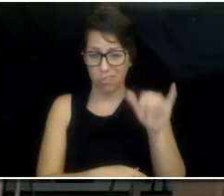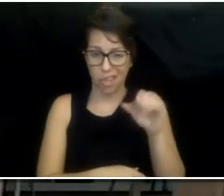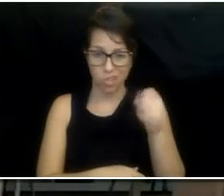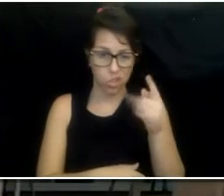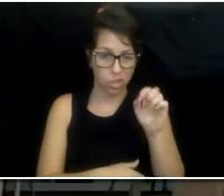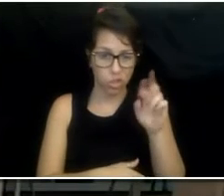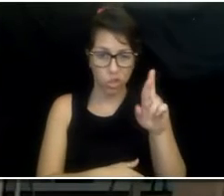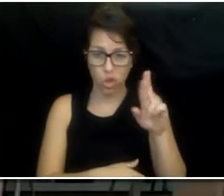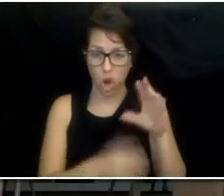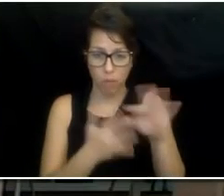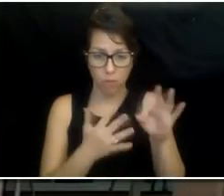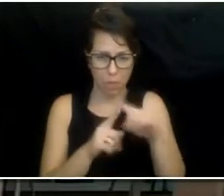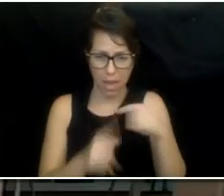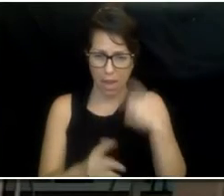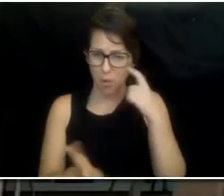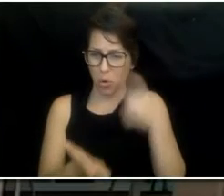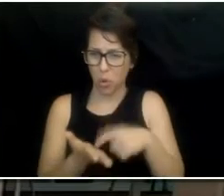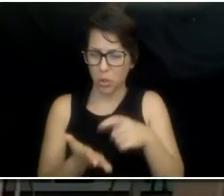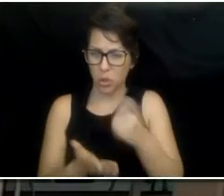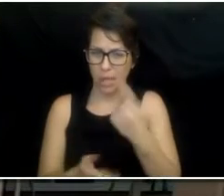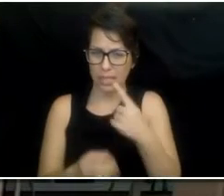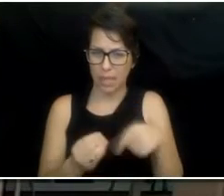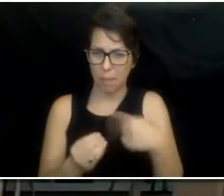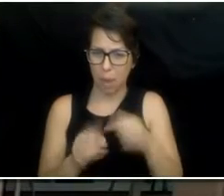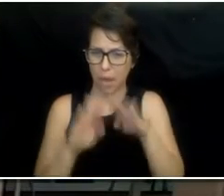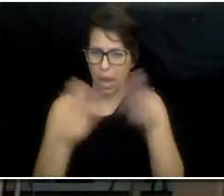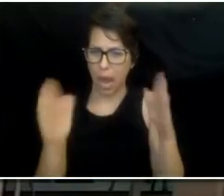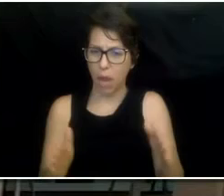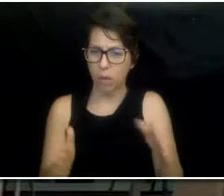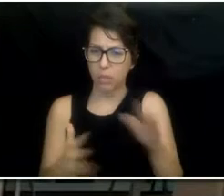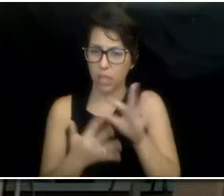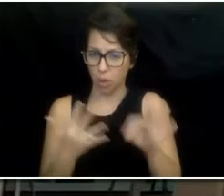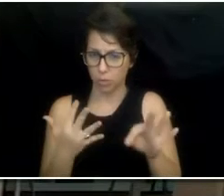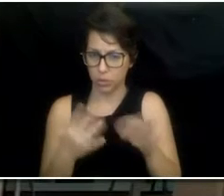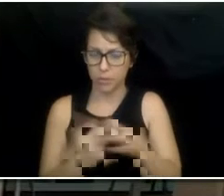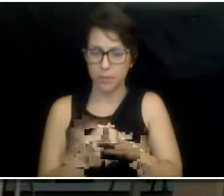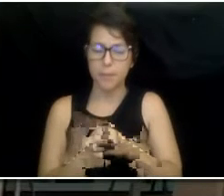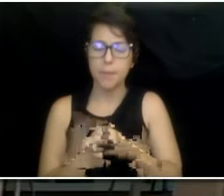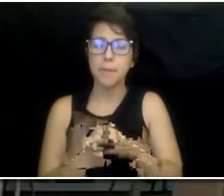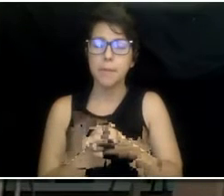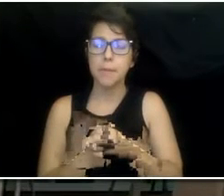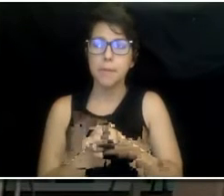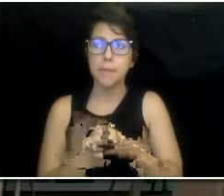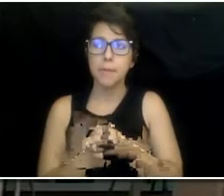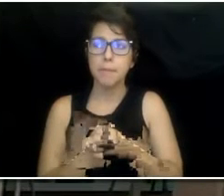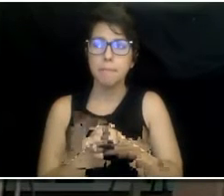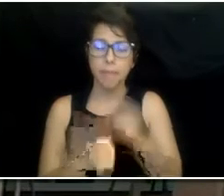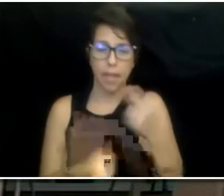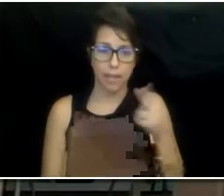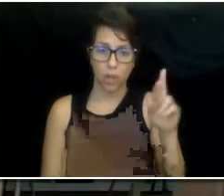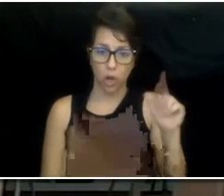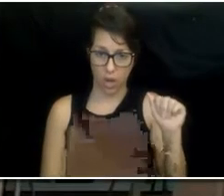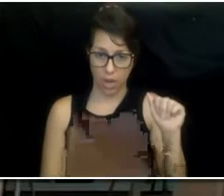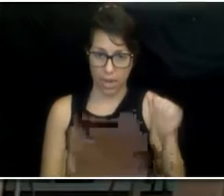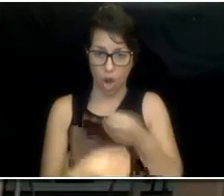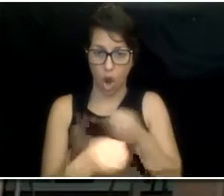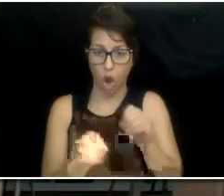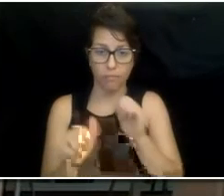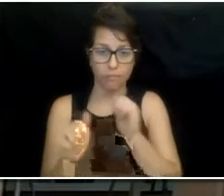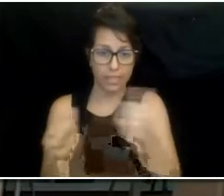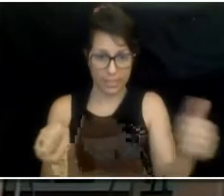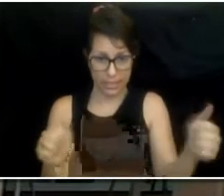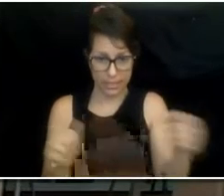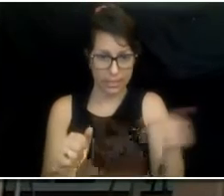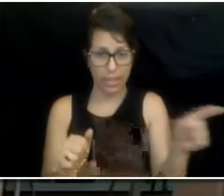um we've stood up an opportunity to be able to work with landlords to do uh remote viewings for apartments uh when